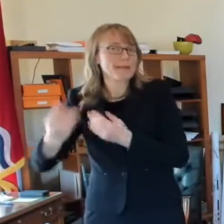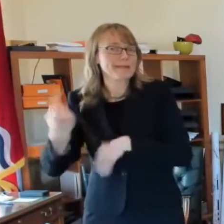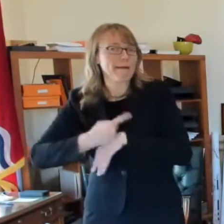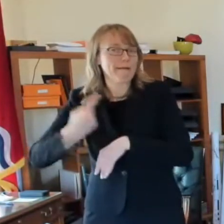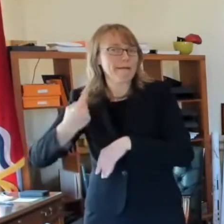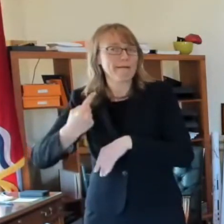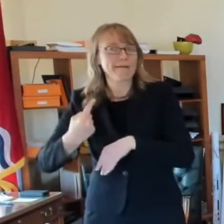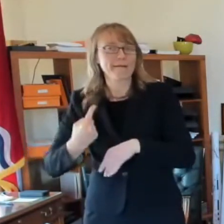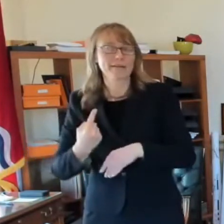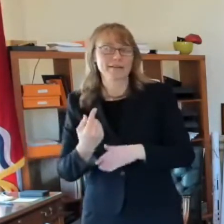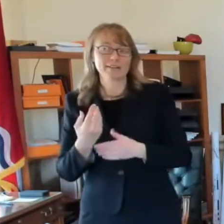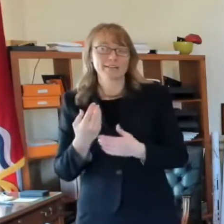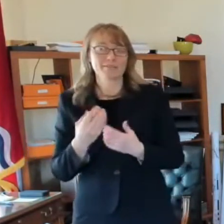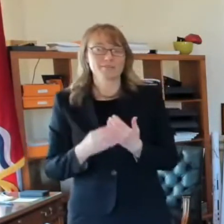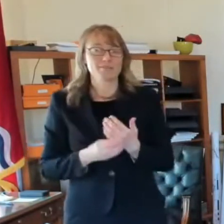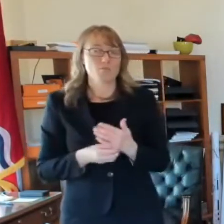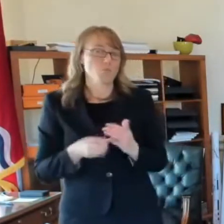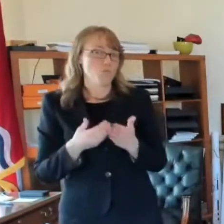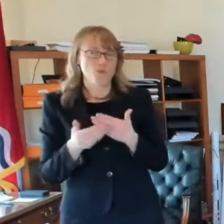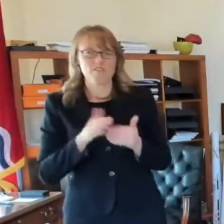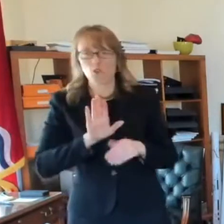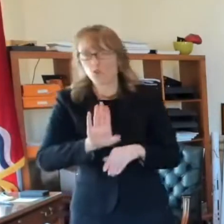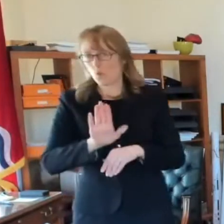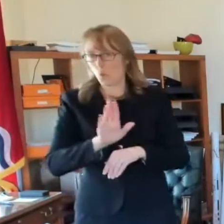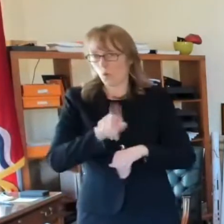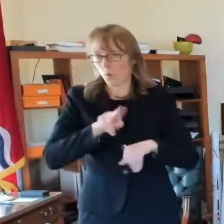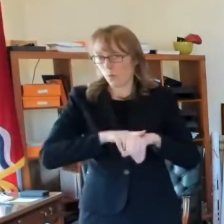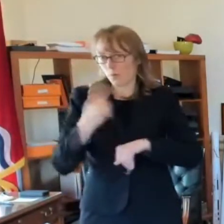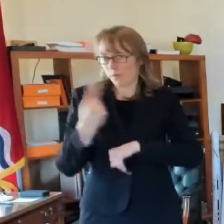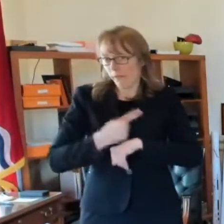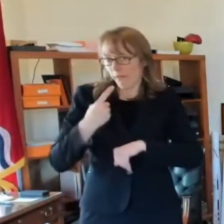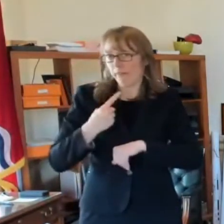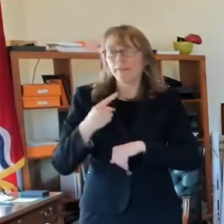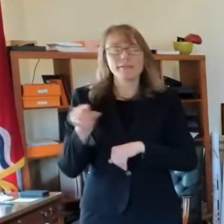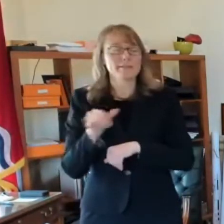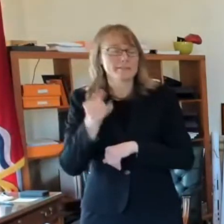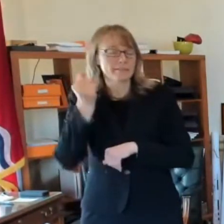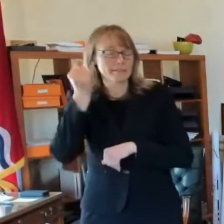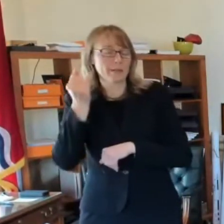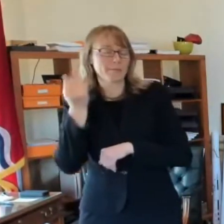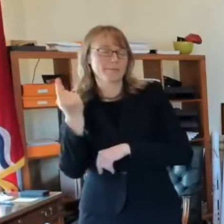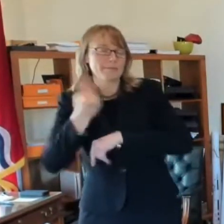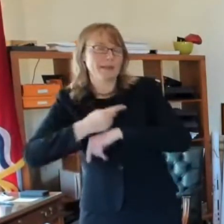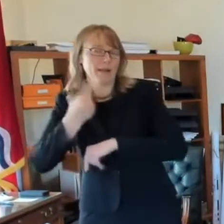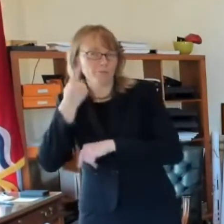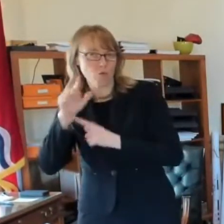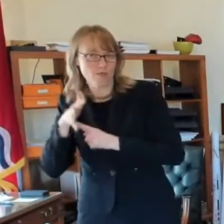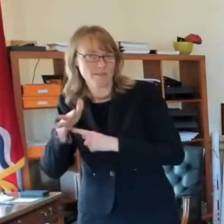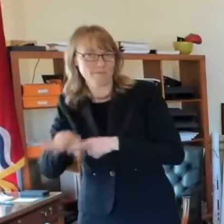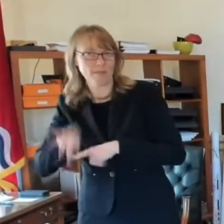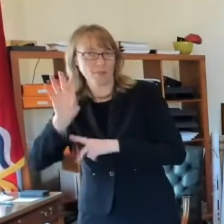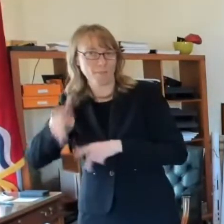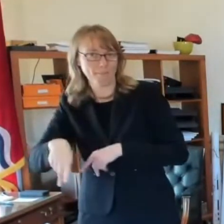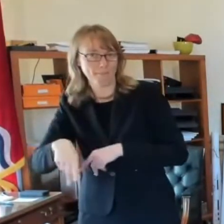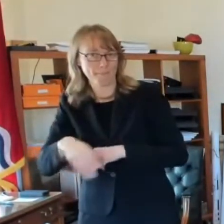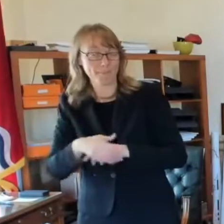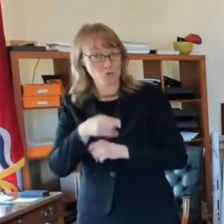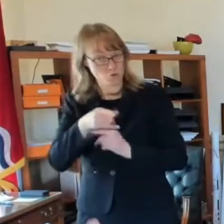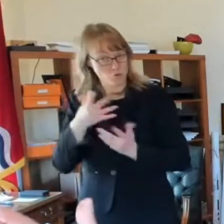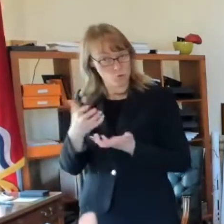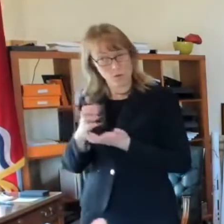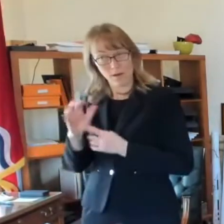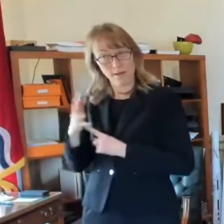the second thing is, what about leaf pickup? Leaf pickup happens on your street sweeping day. So, you